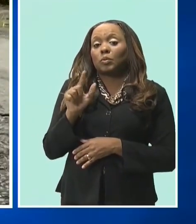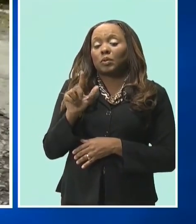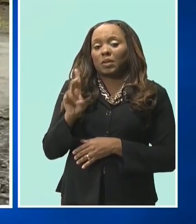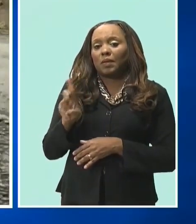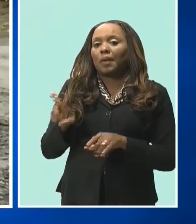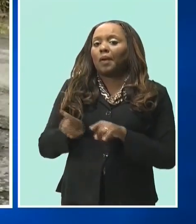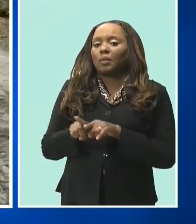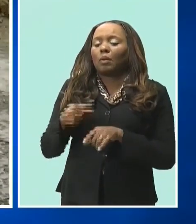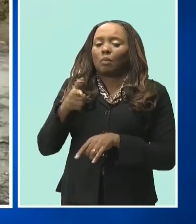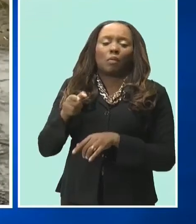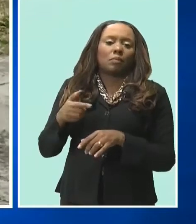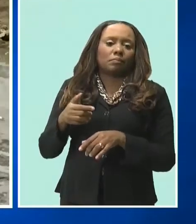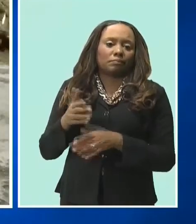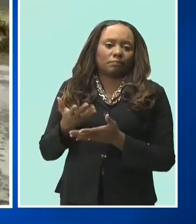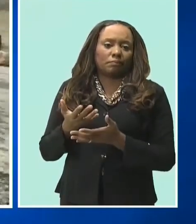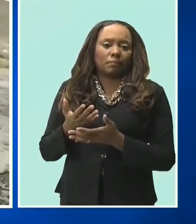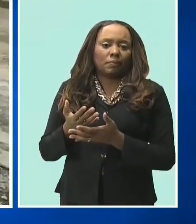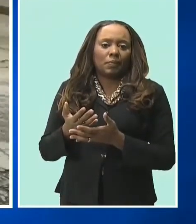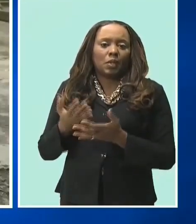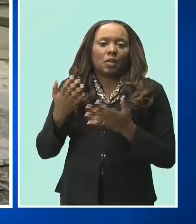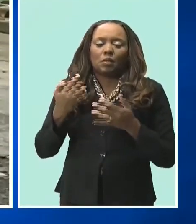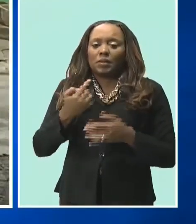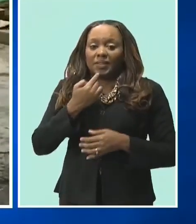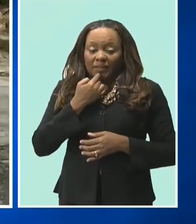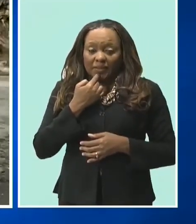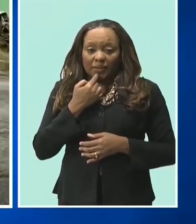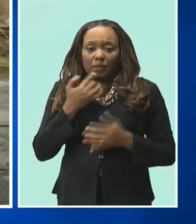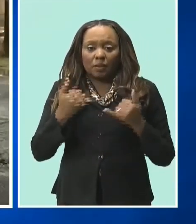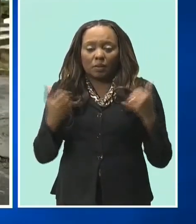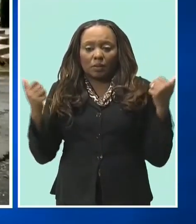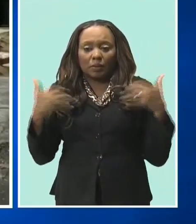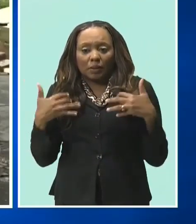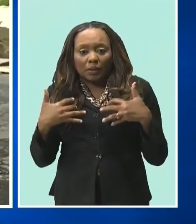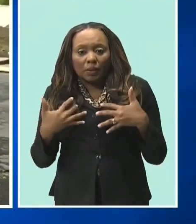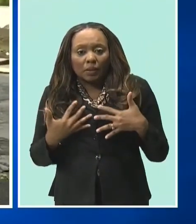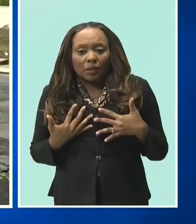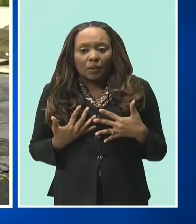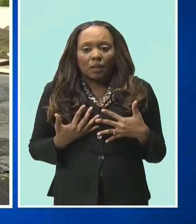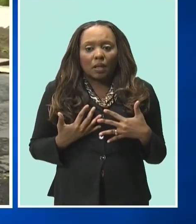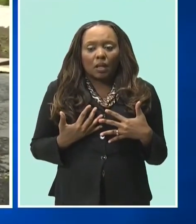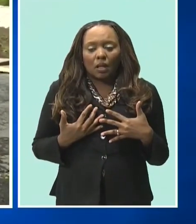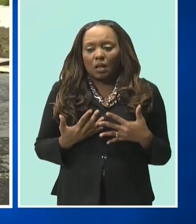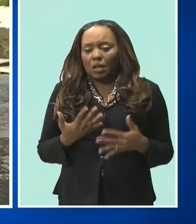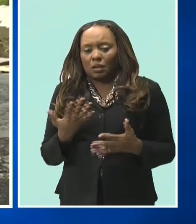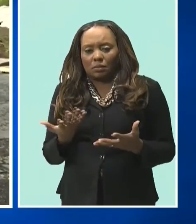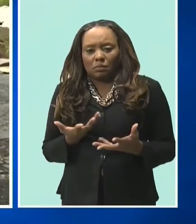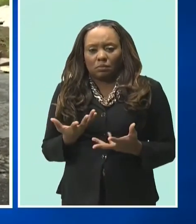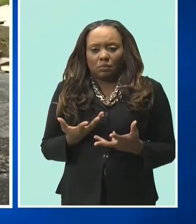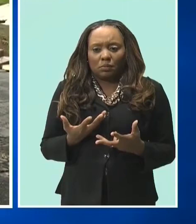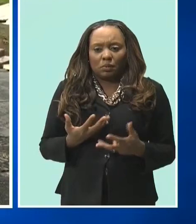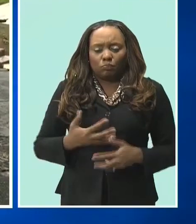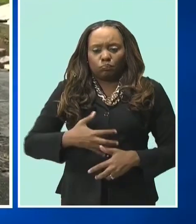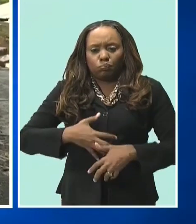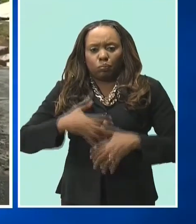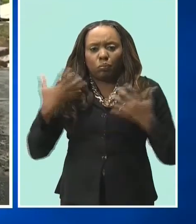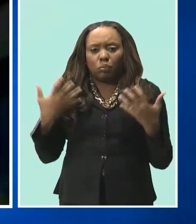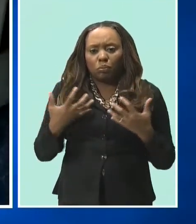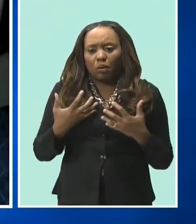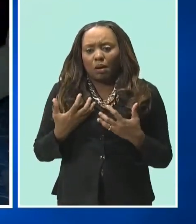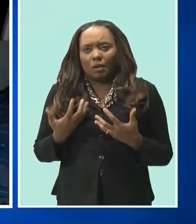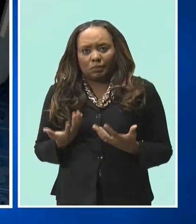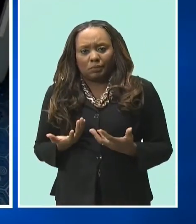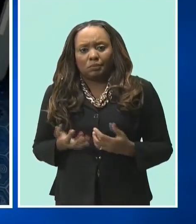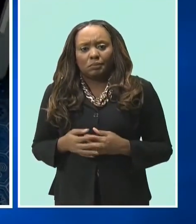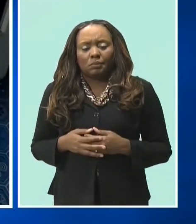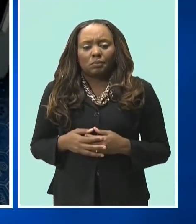nursing serious injuries. Now residents fear the rekindling of animosity as a result of brewing tension.